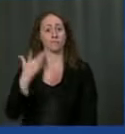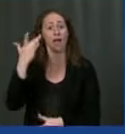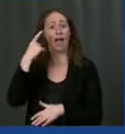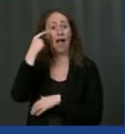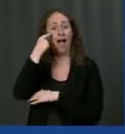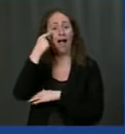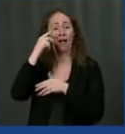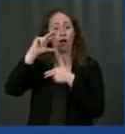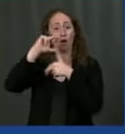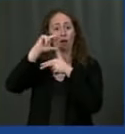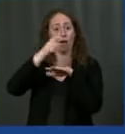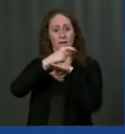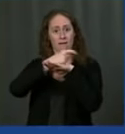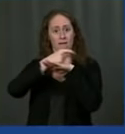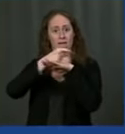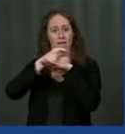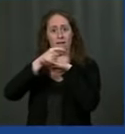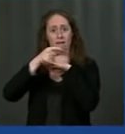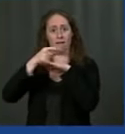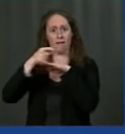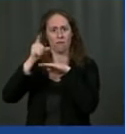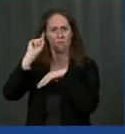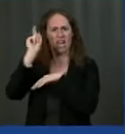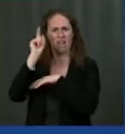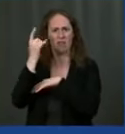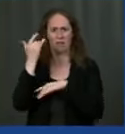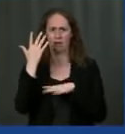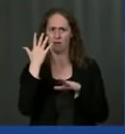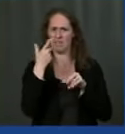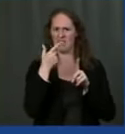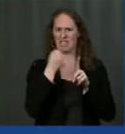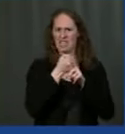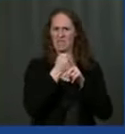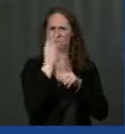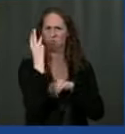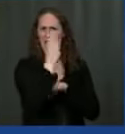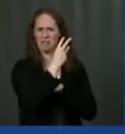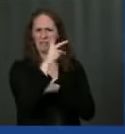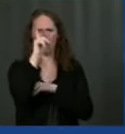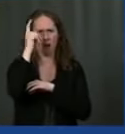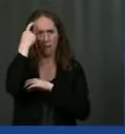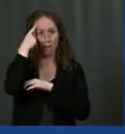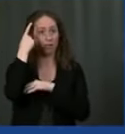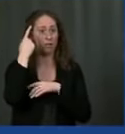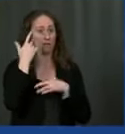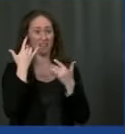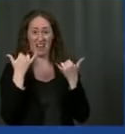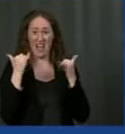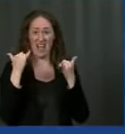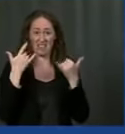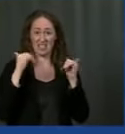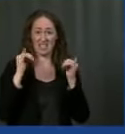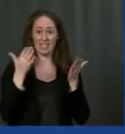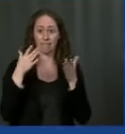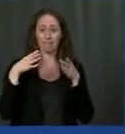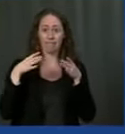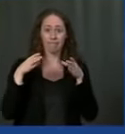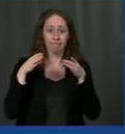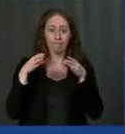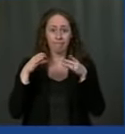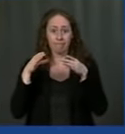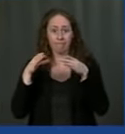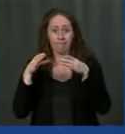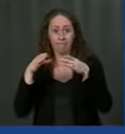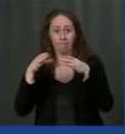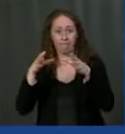Jackson, and so we probably have between 18 and 22 more hours of the eye of the storm being in the state of